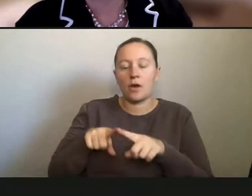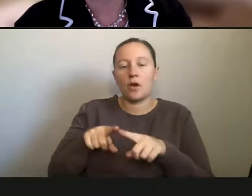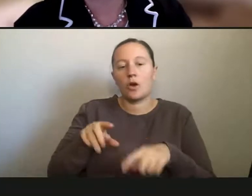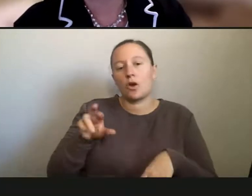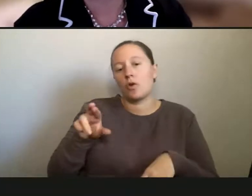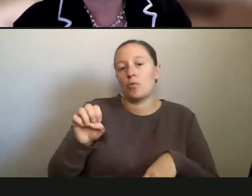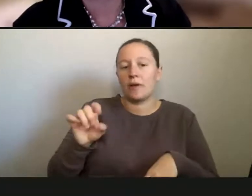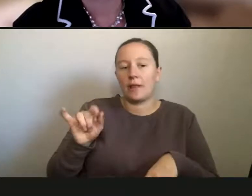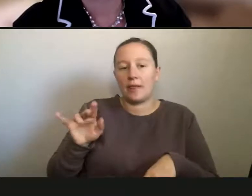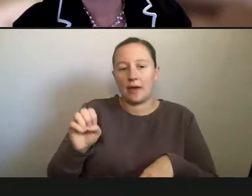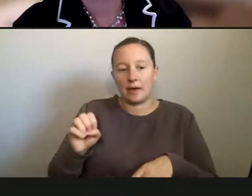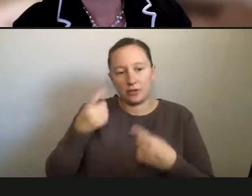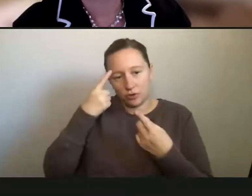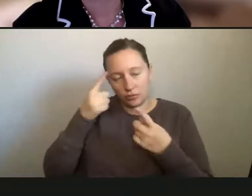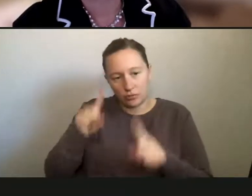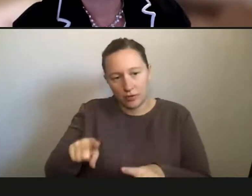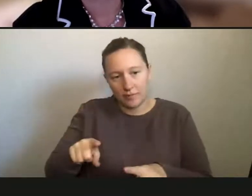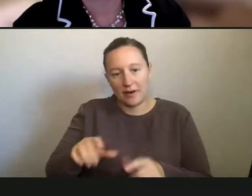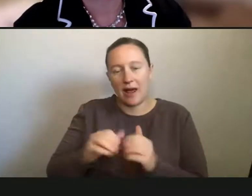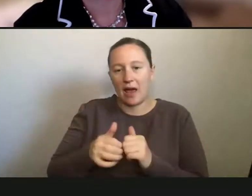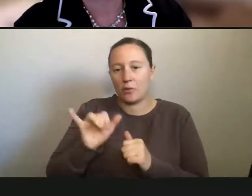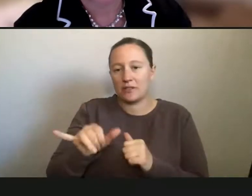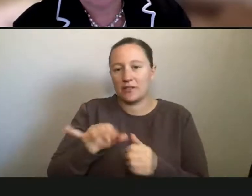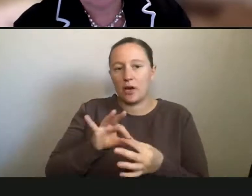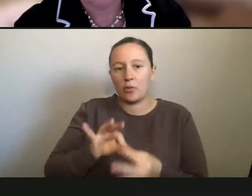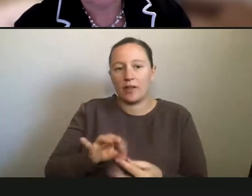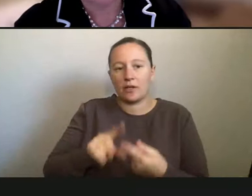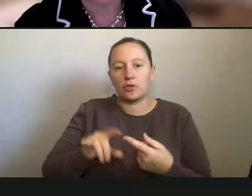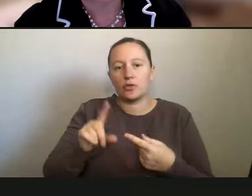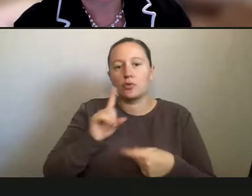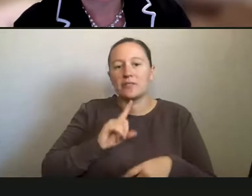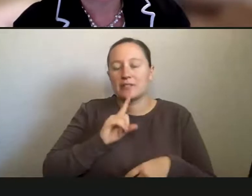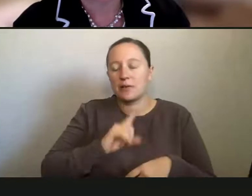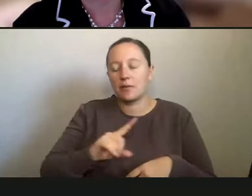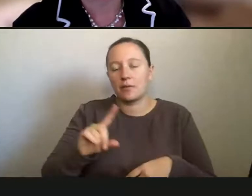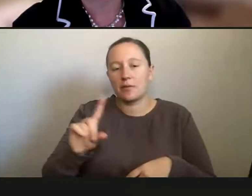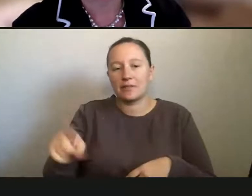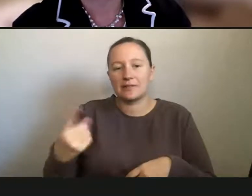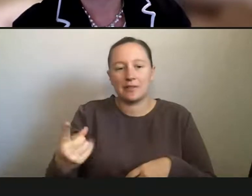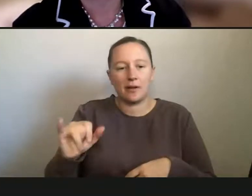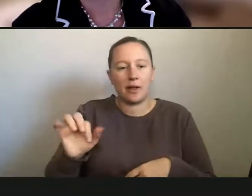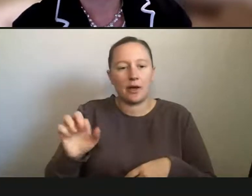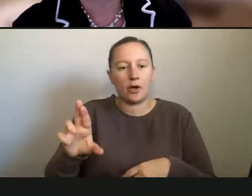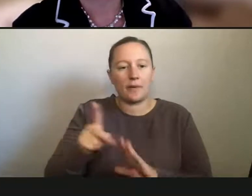agreements and single IRB. How is this related to the single IRB policy?